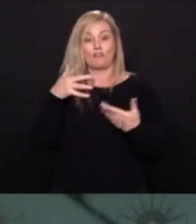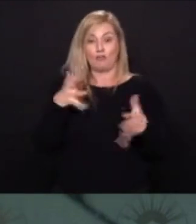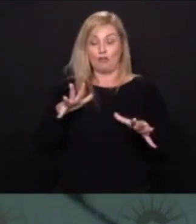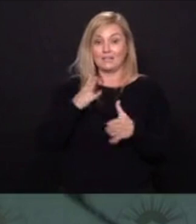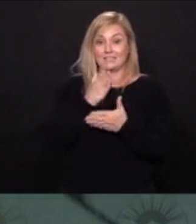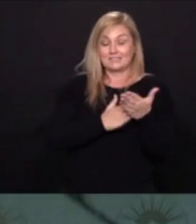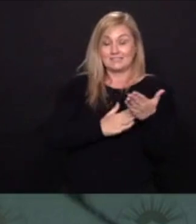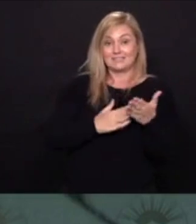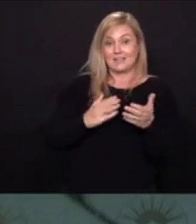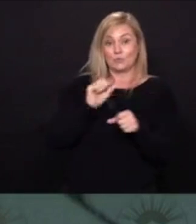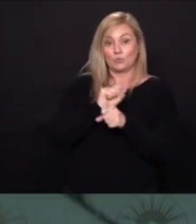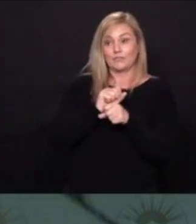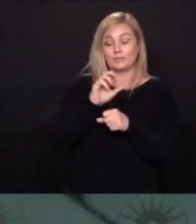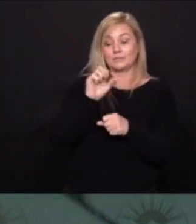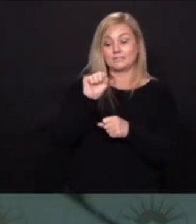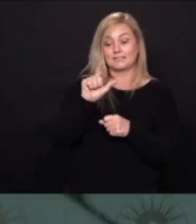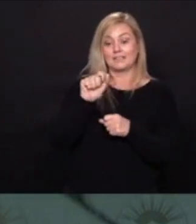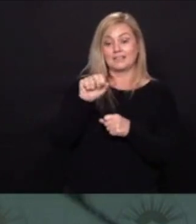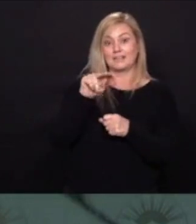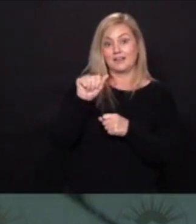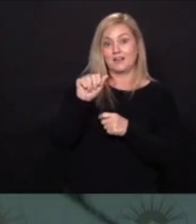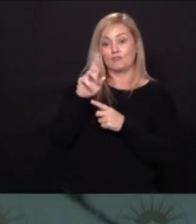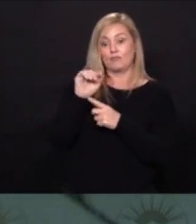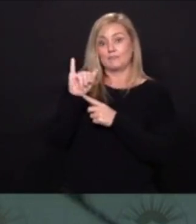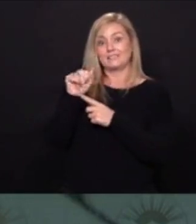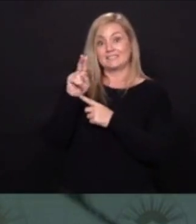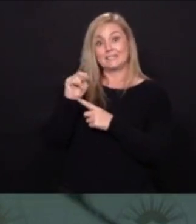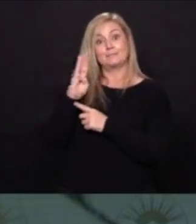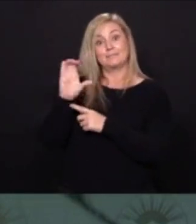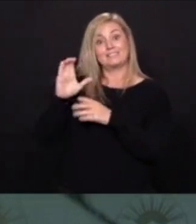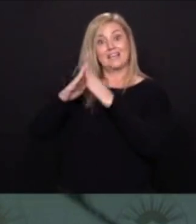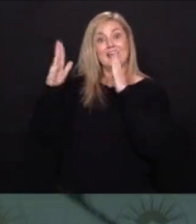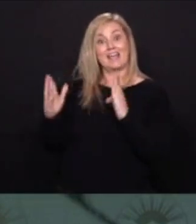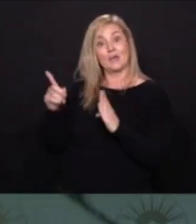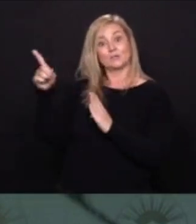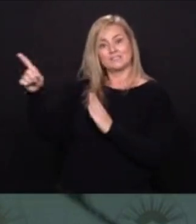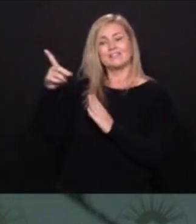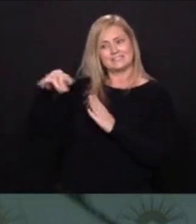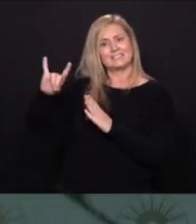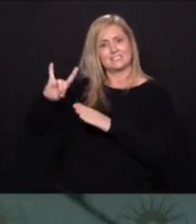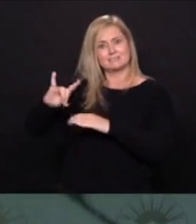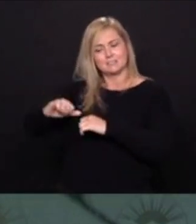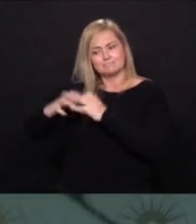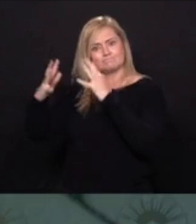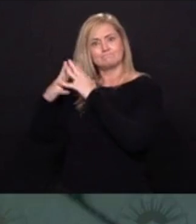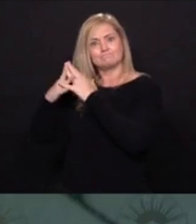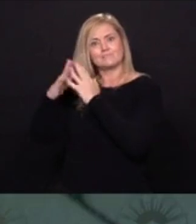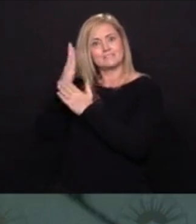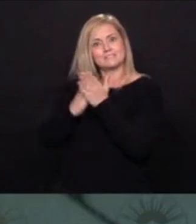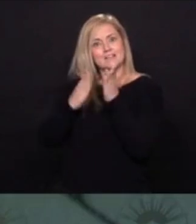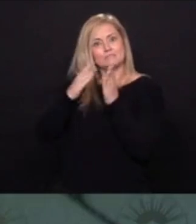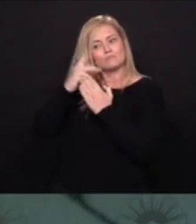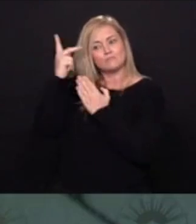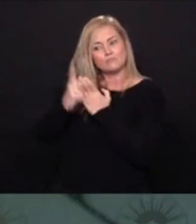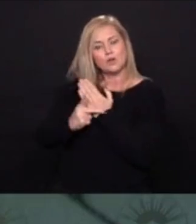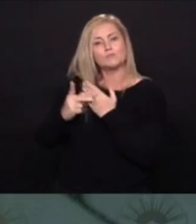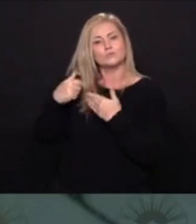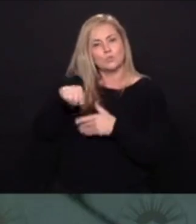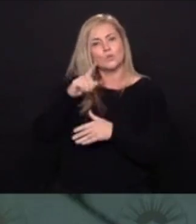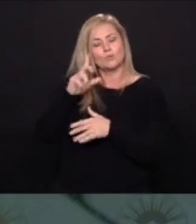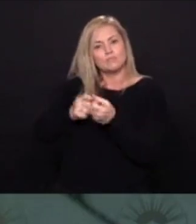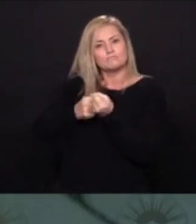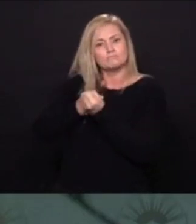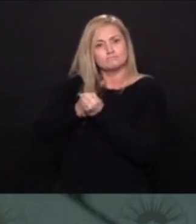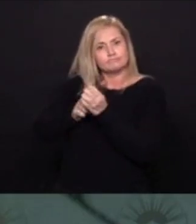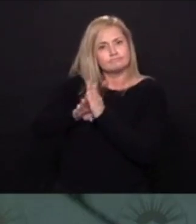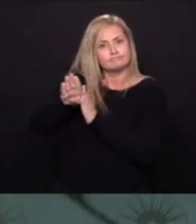Selina Robinson and BC Housing that has put in place the initiatives that we are going to build on and that we will